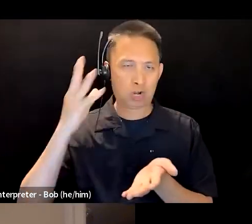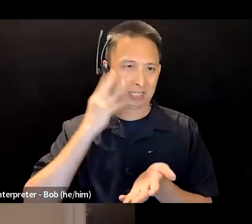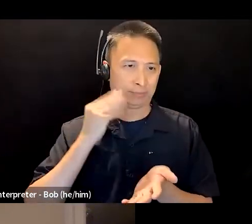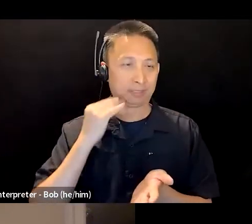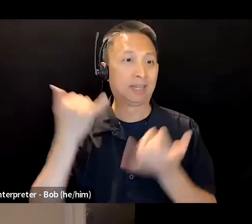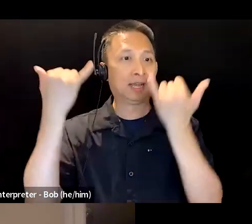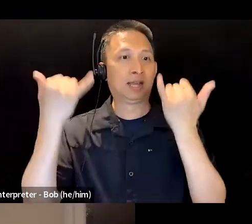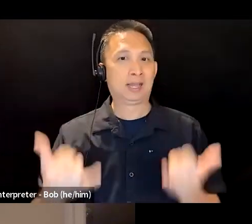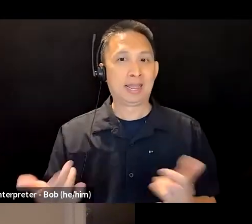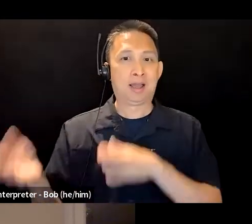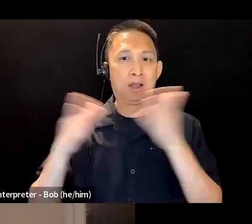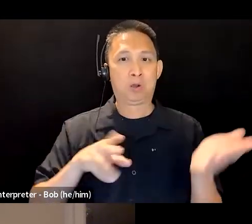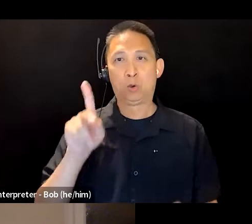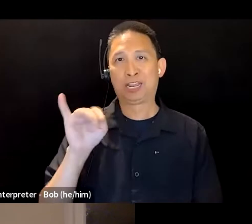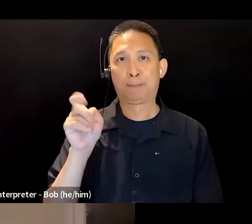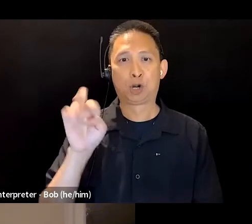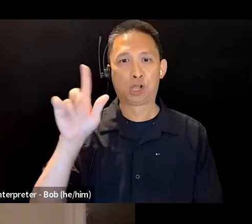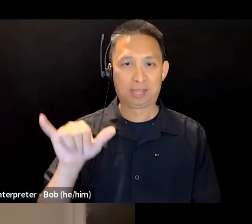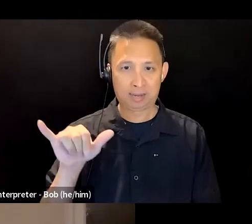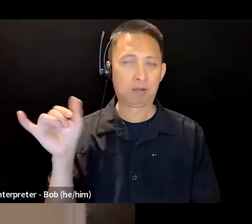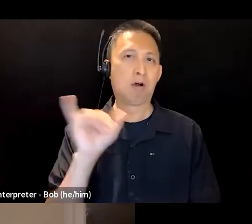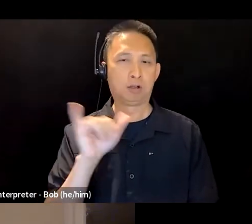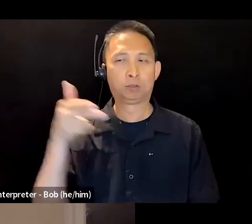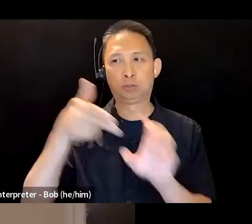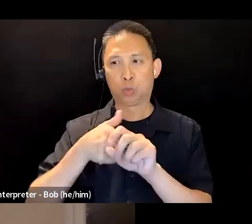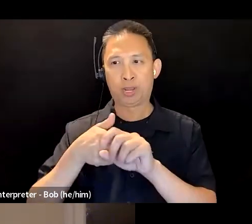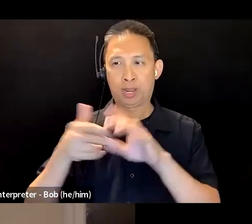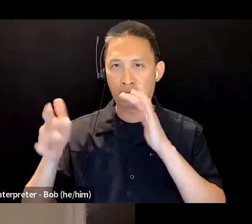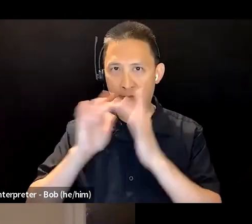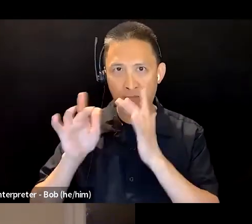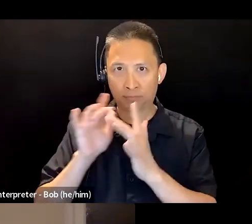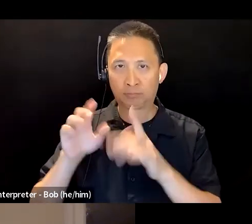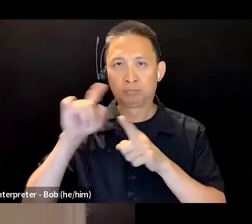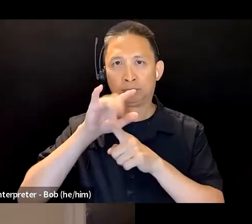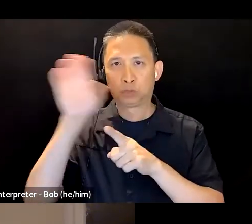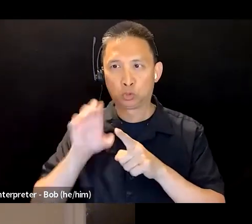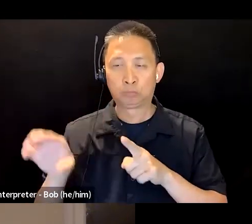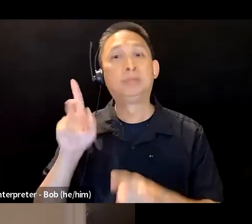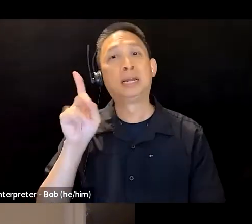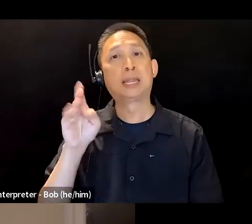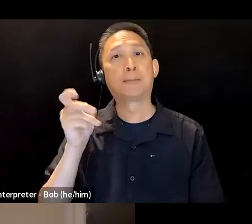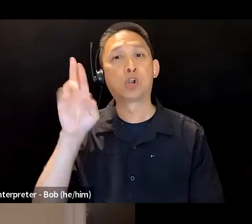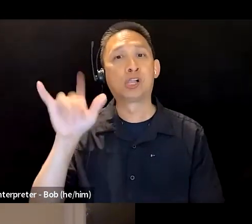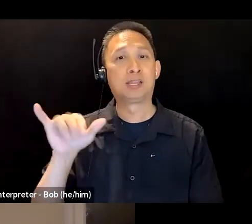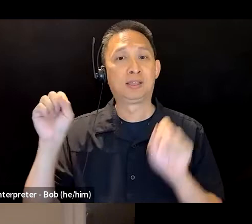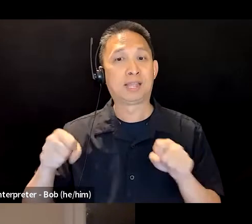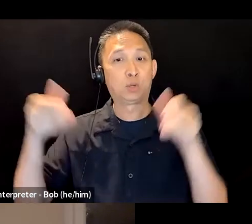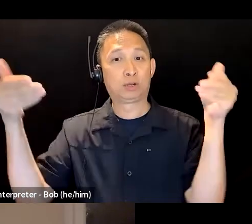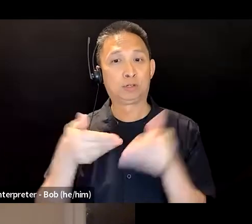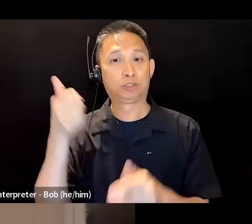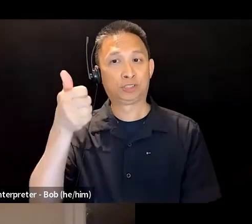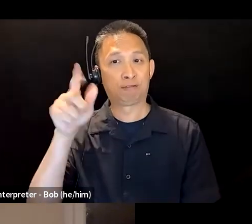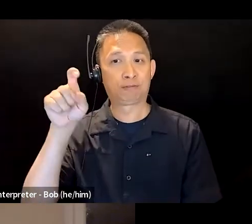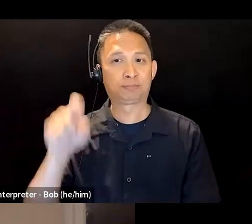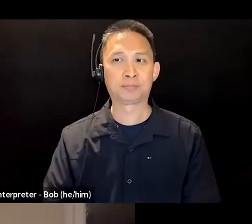now to Kimberly, who's joining us also virtually. And so Kimberly, can you introduce yourself, please?